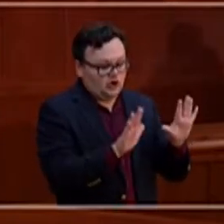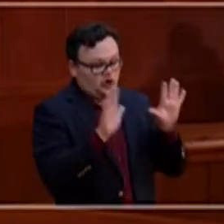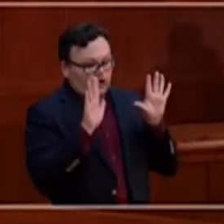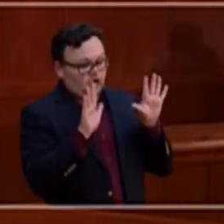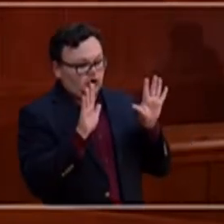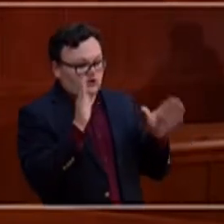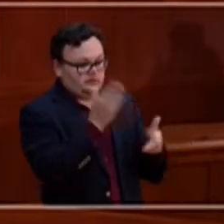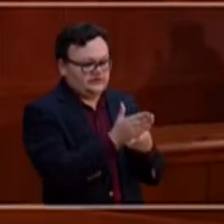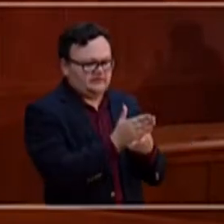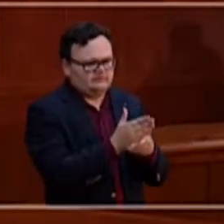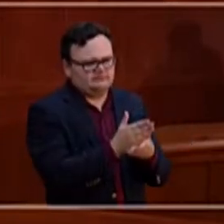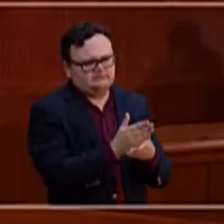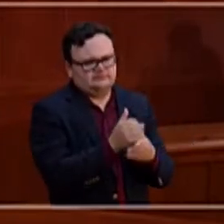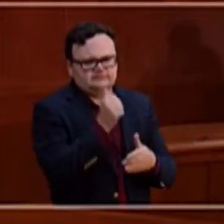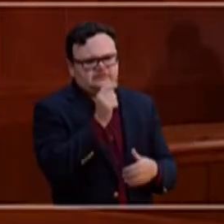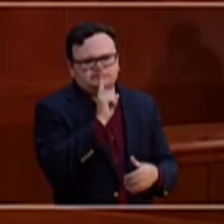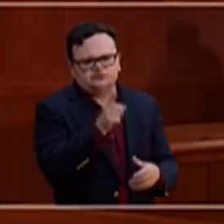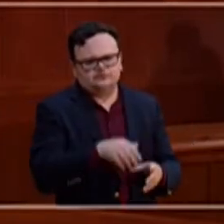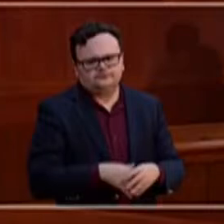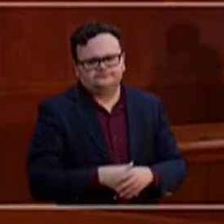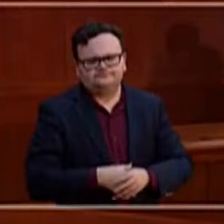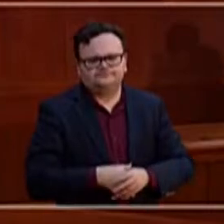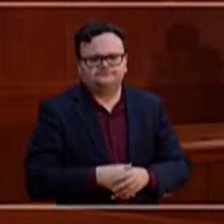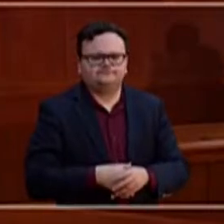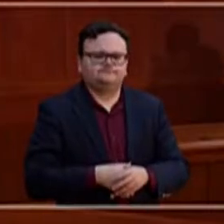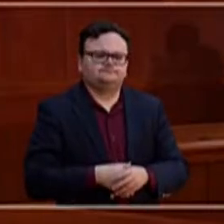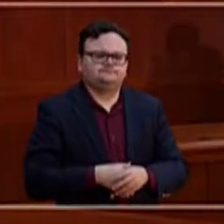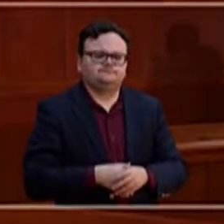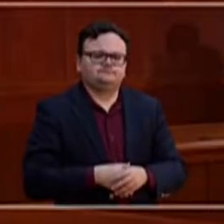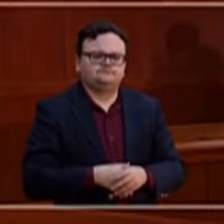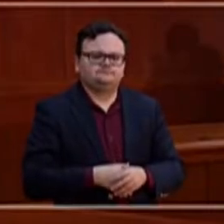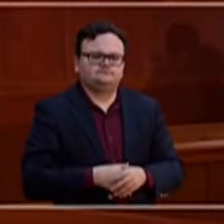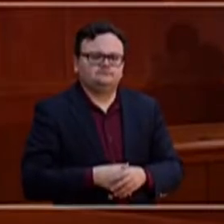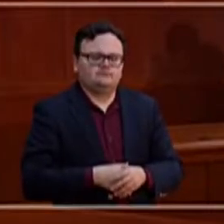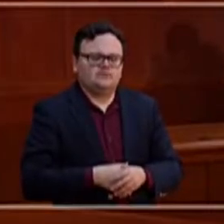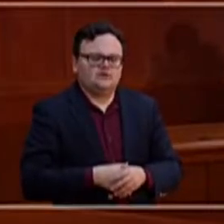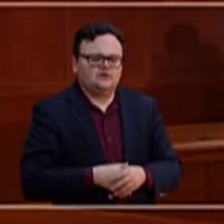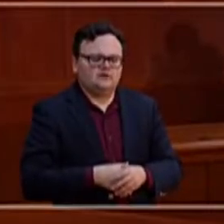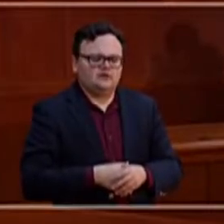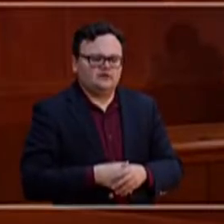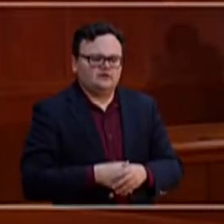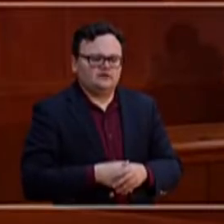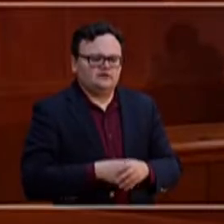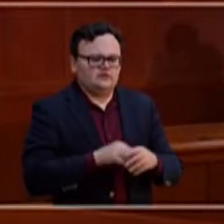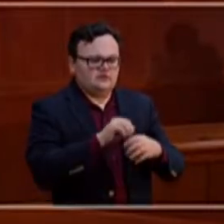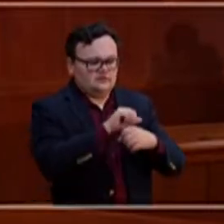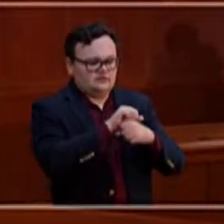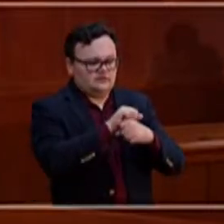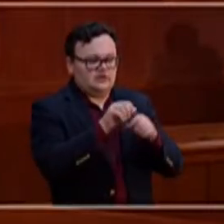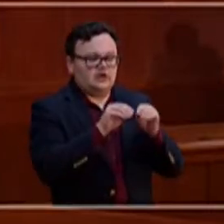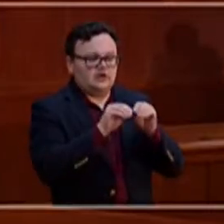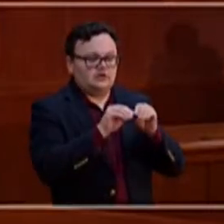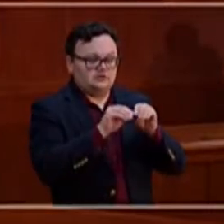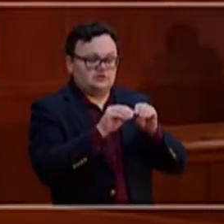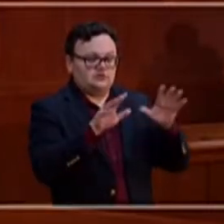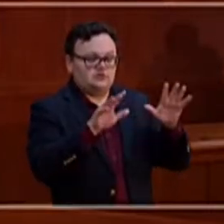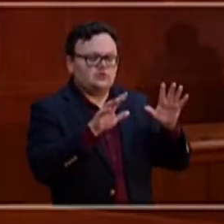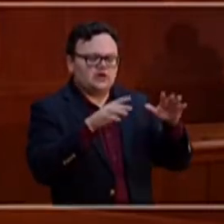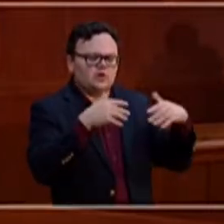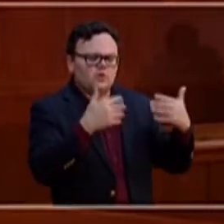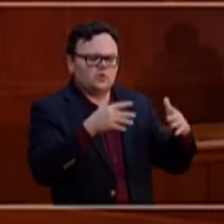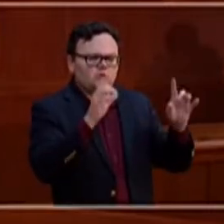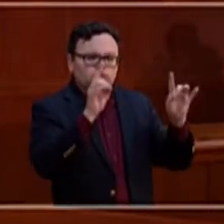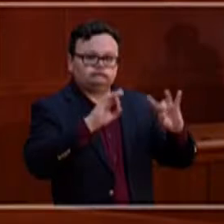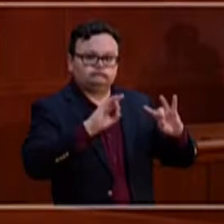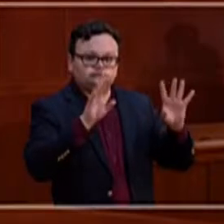support as best we can. Obviously, as the prevalence, when the prevalence is high, then all these things are